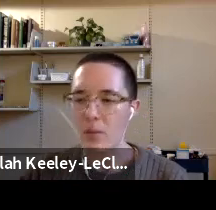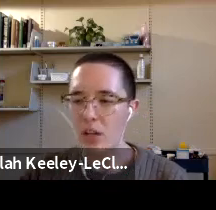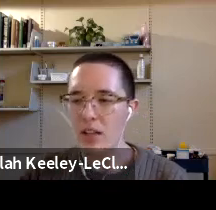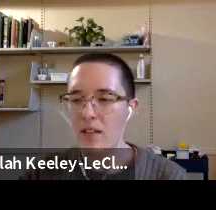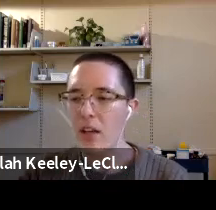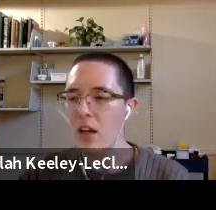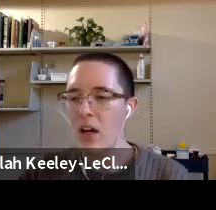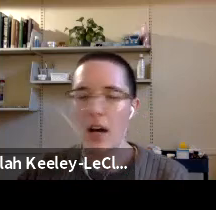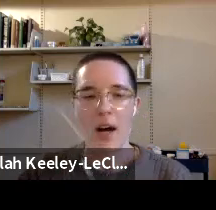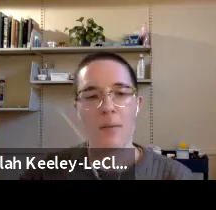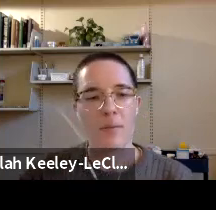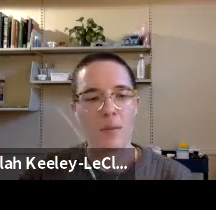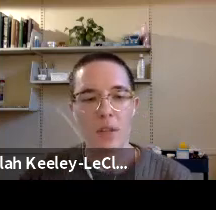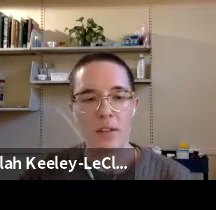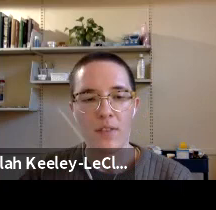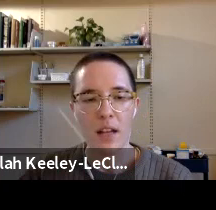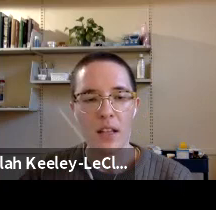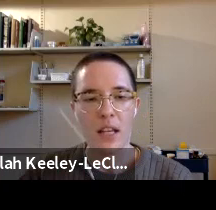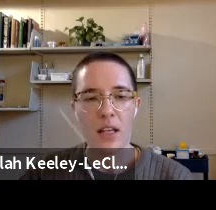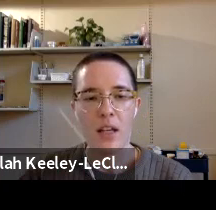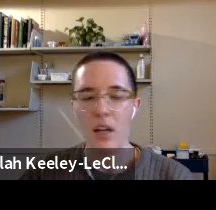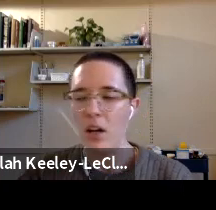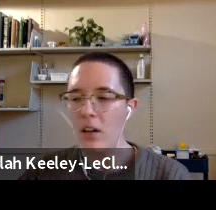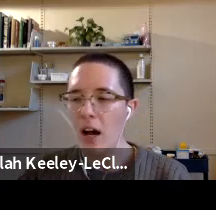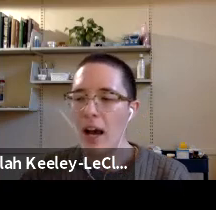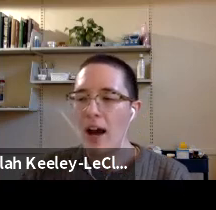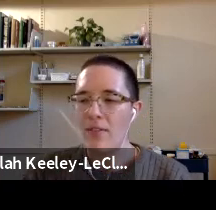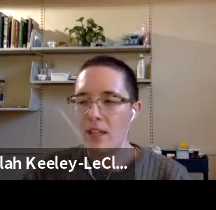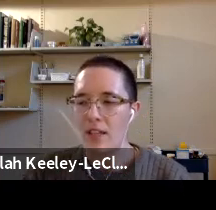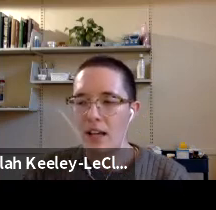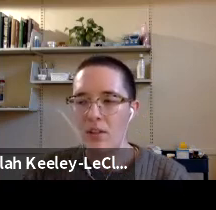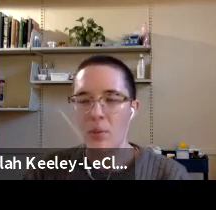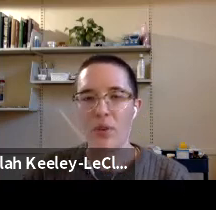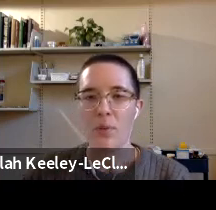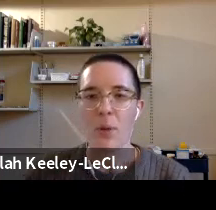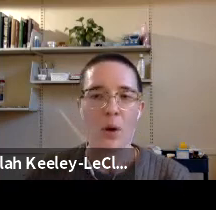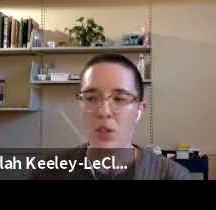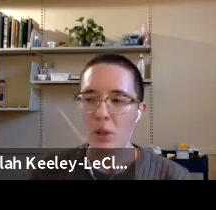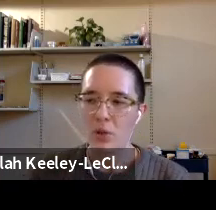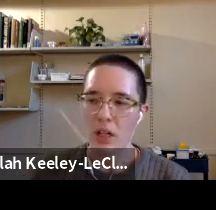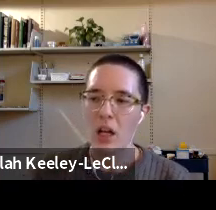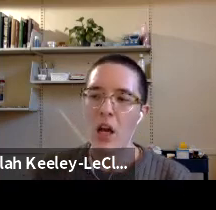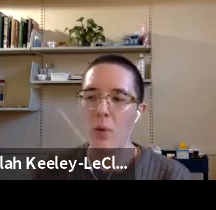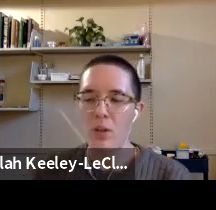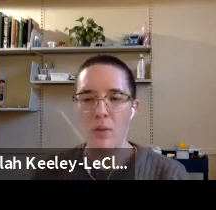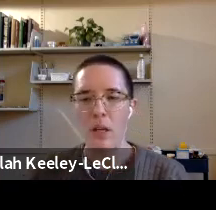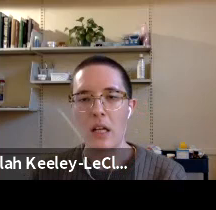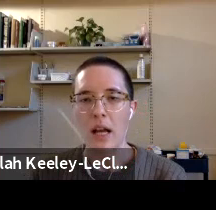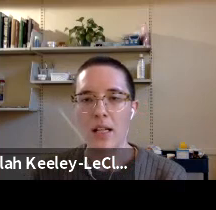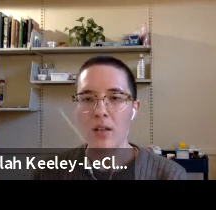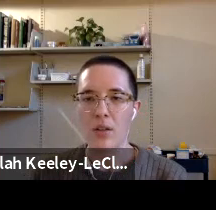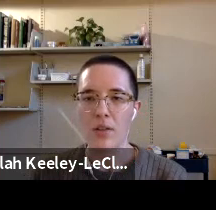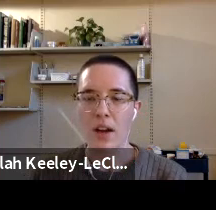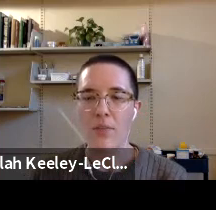racialized subjects. So then finally, I have this excerpt from Tomorrow's Children, which was written